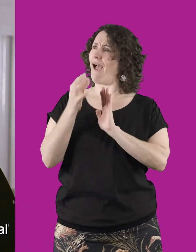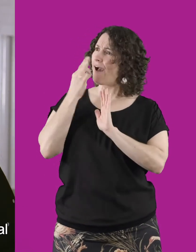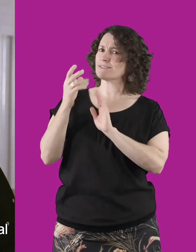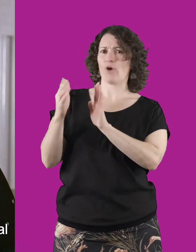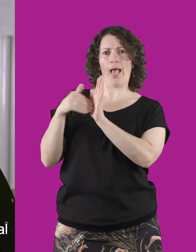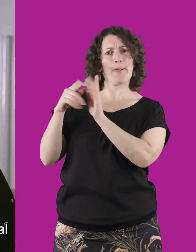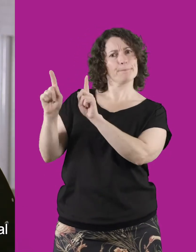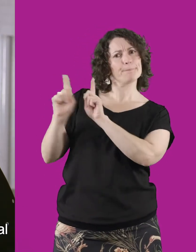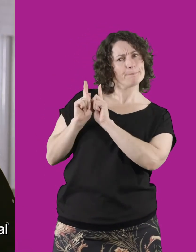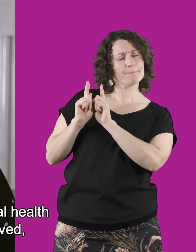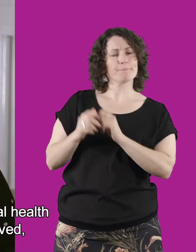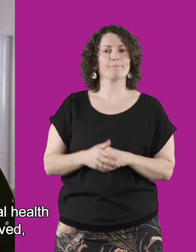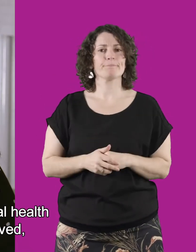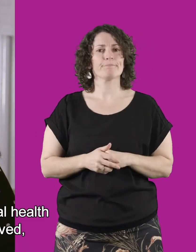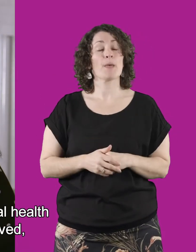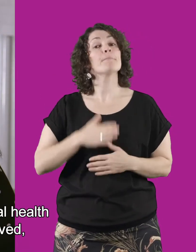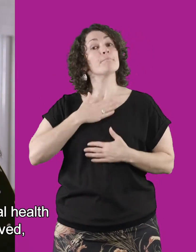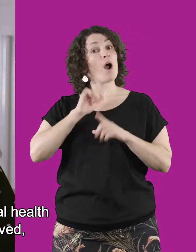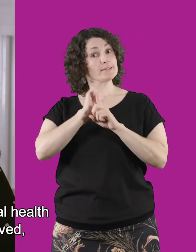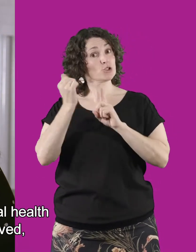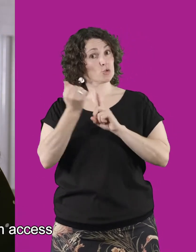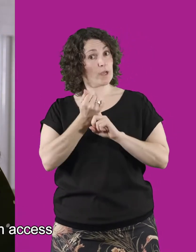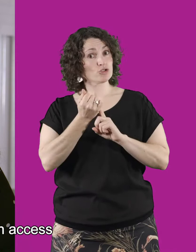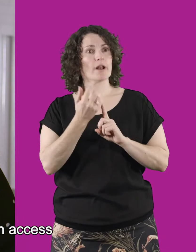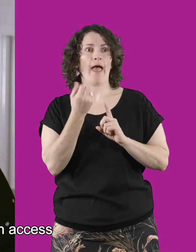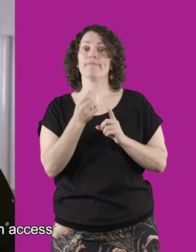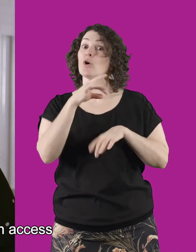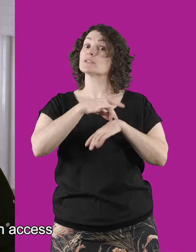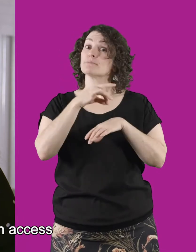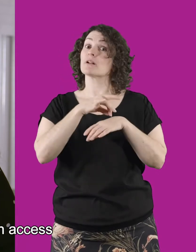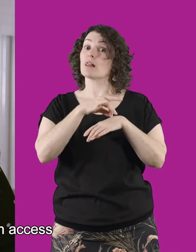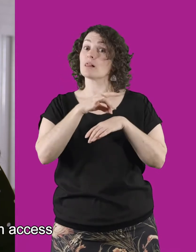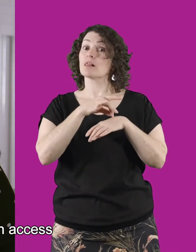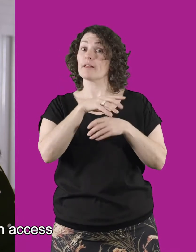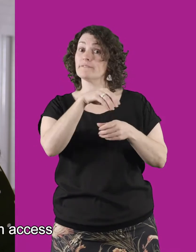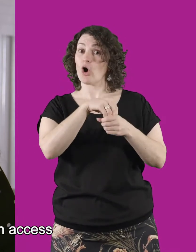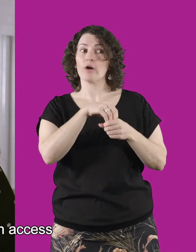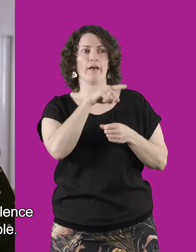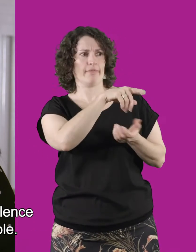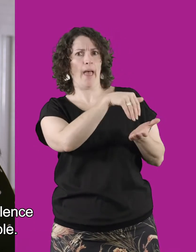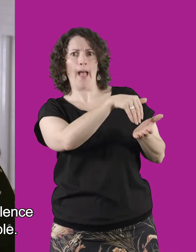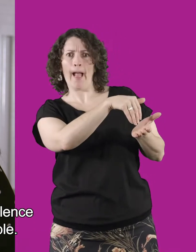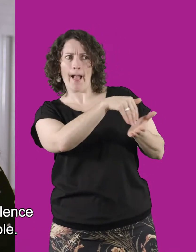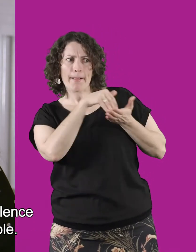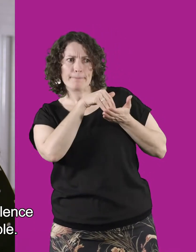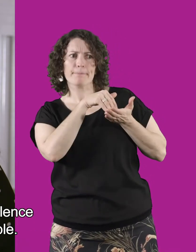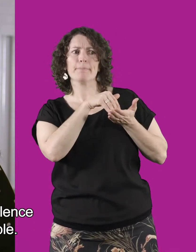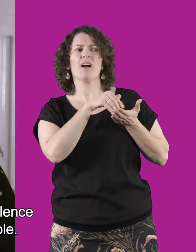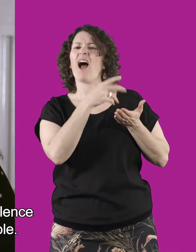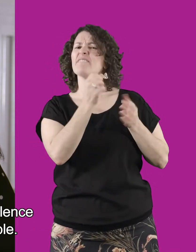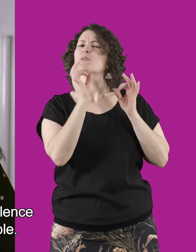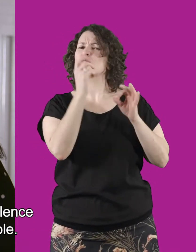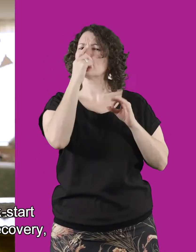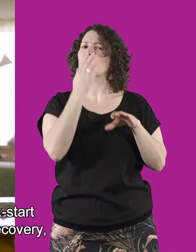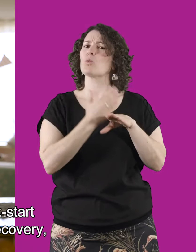you. The hospital actually got mental health services involved, which I was given a access to domestic violence